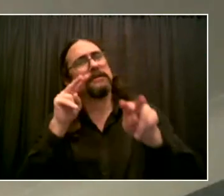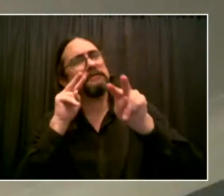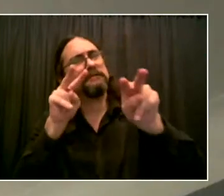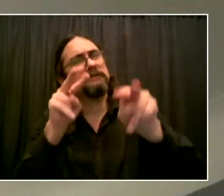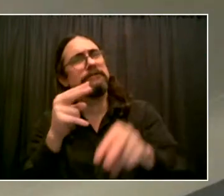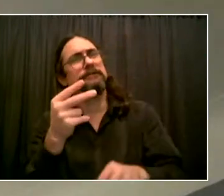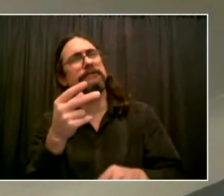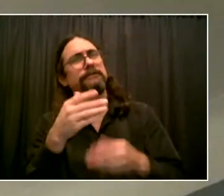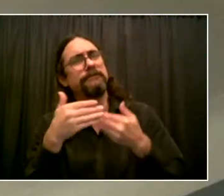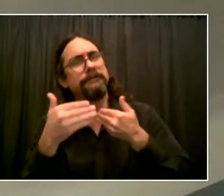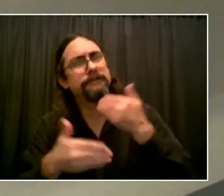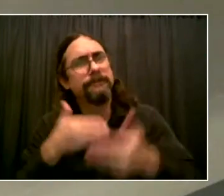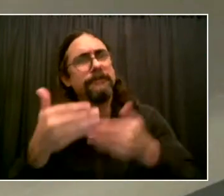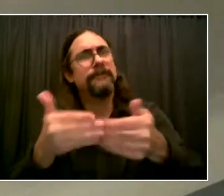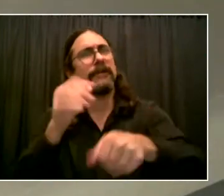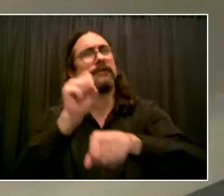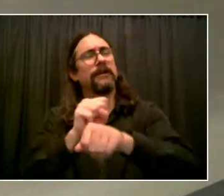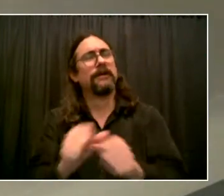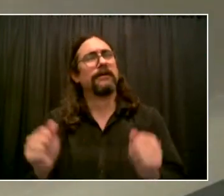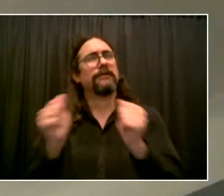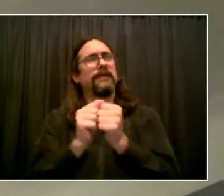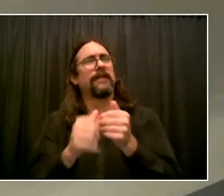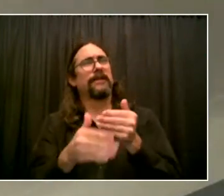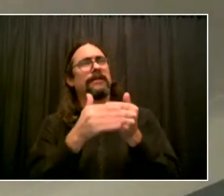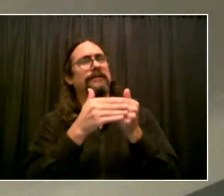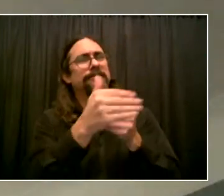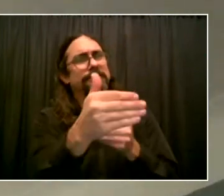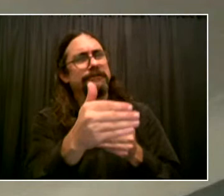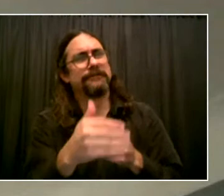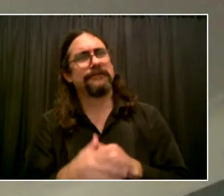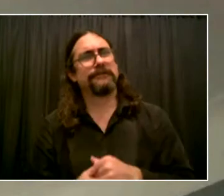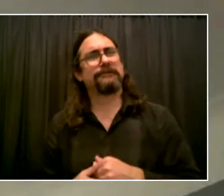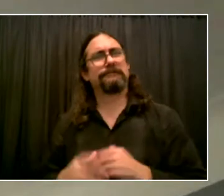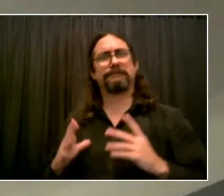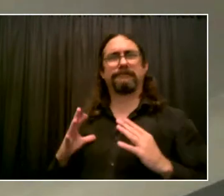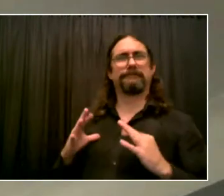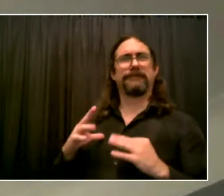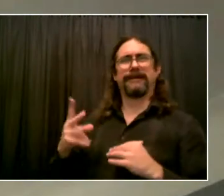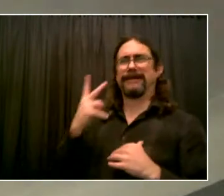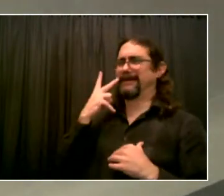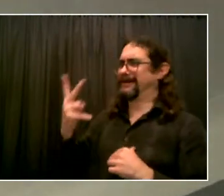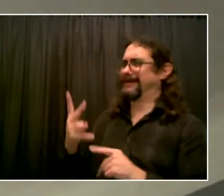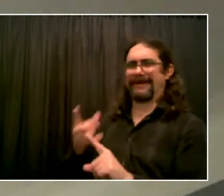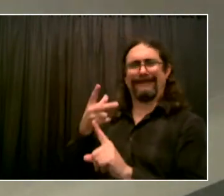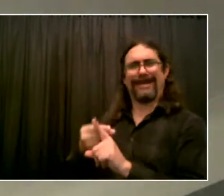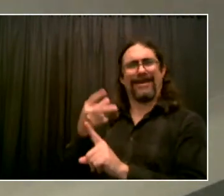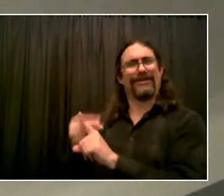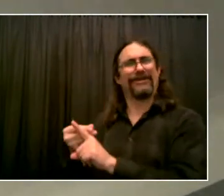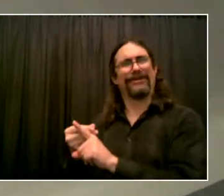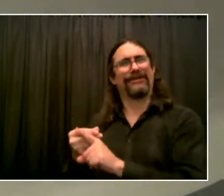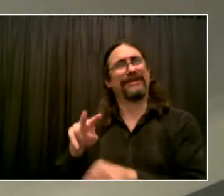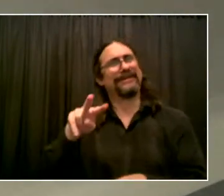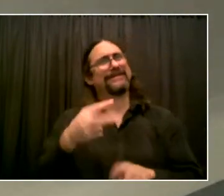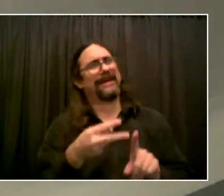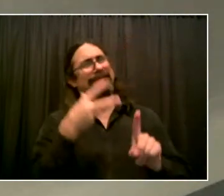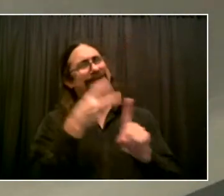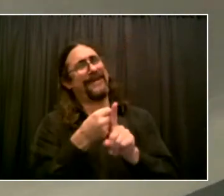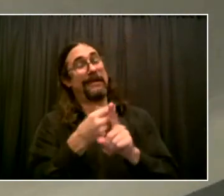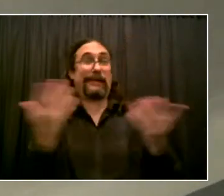you who it applies to get triply vaccinated with the booster shot. The